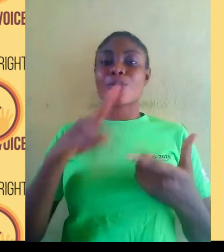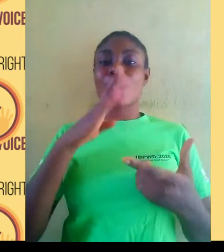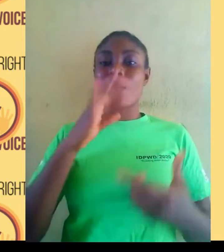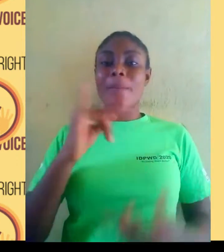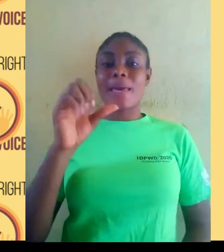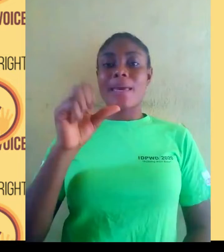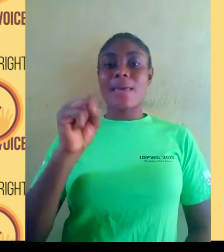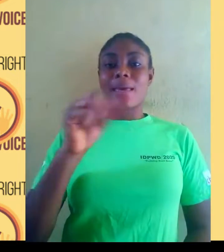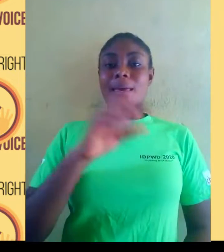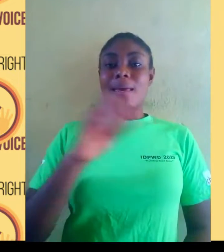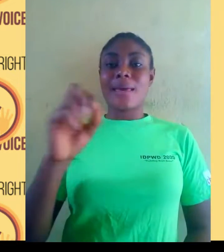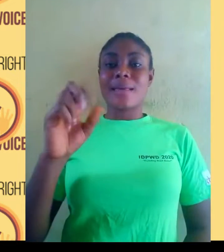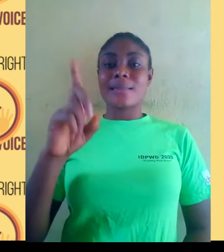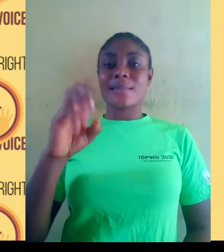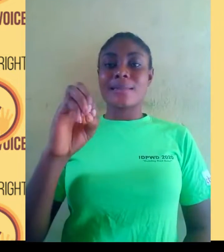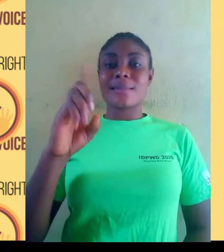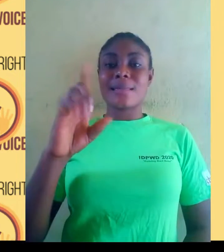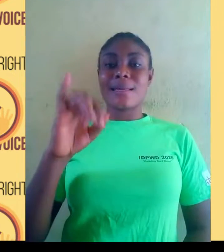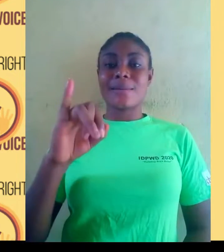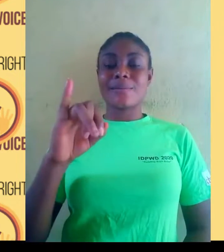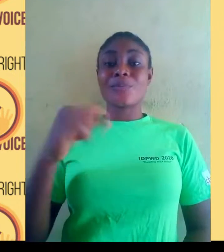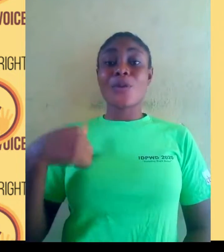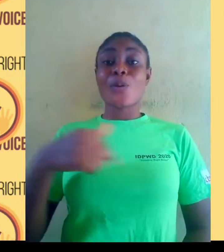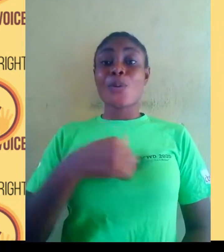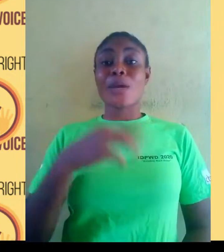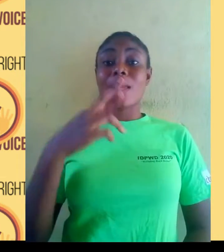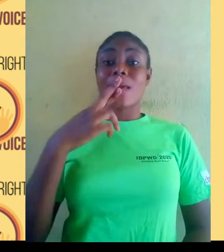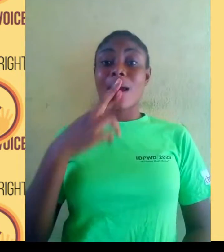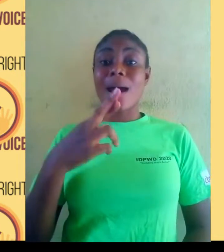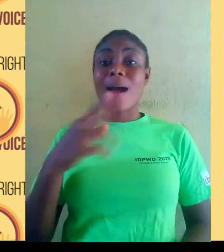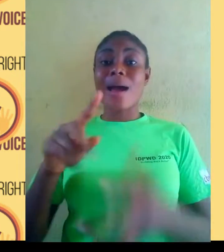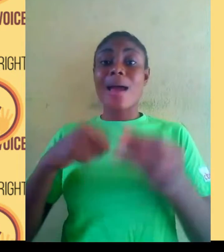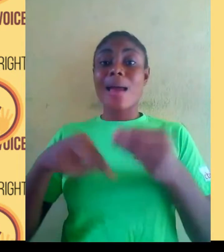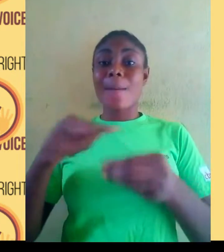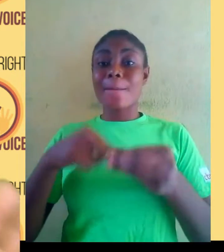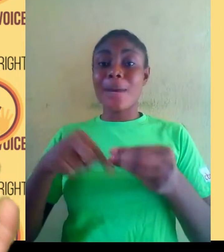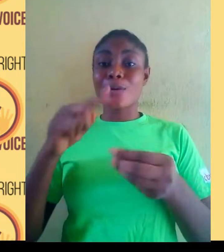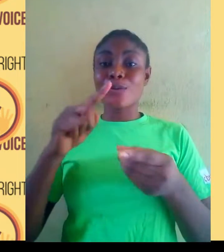and Endangered Languages Initiative. We are